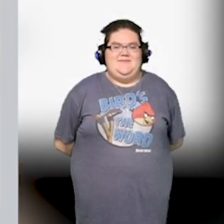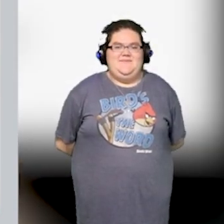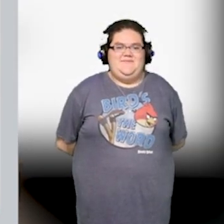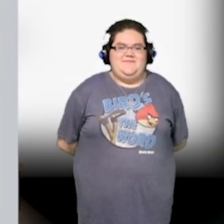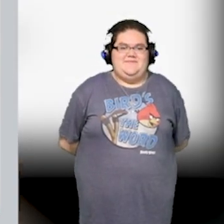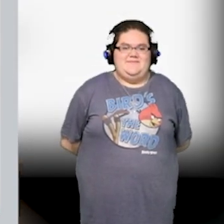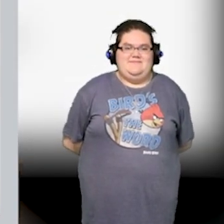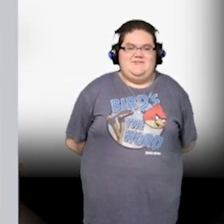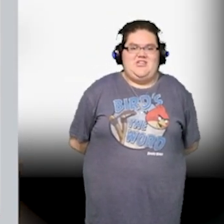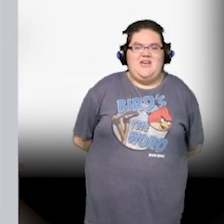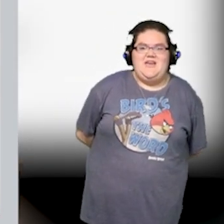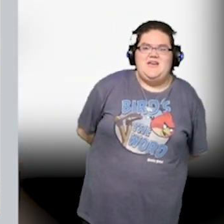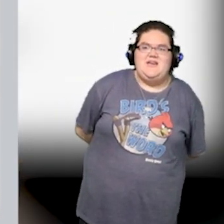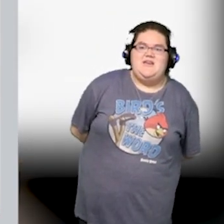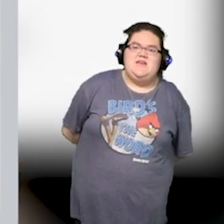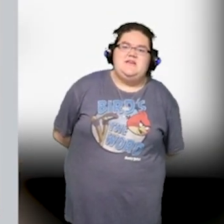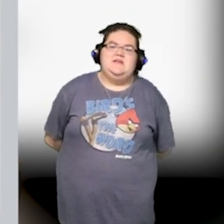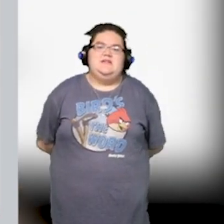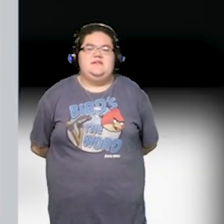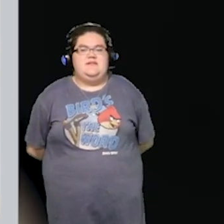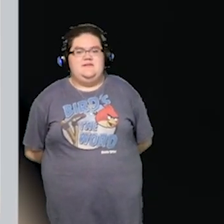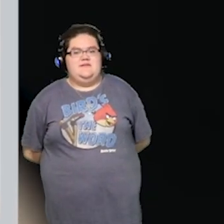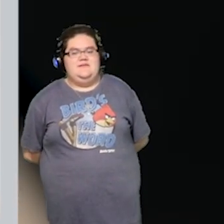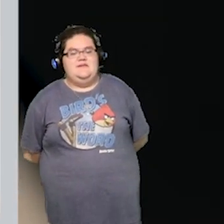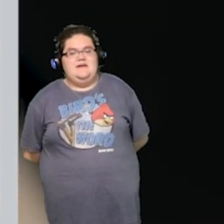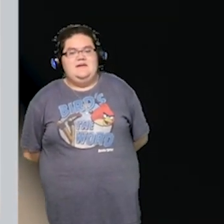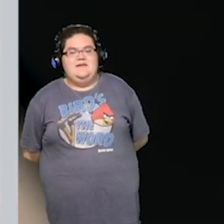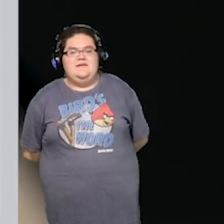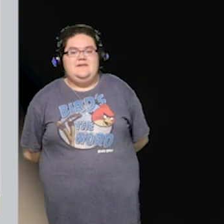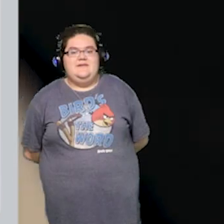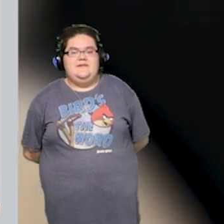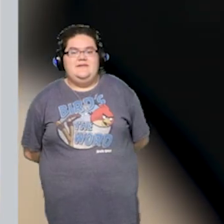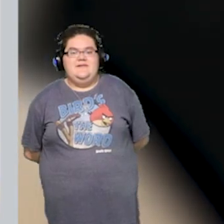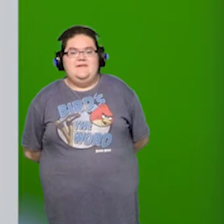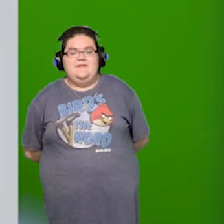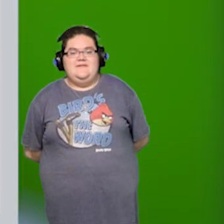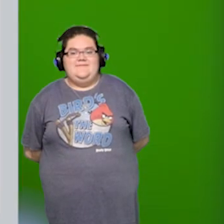WWE Top 100 Stiff Moments. Now this sounds a bit